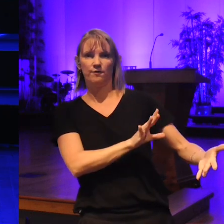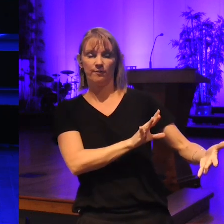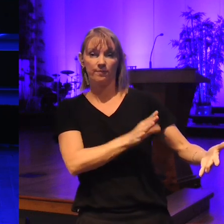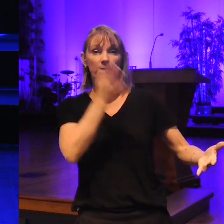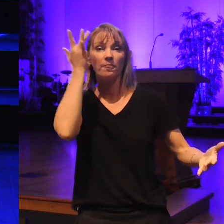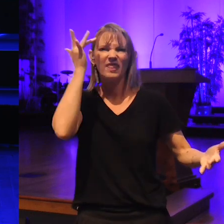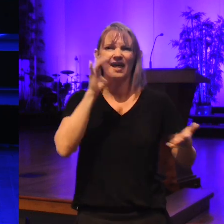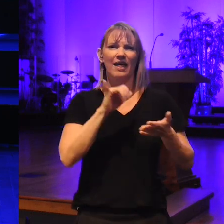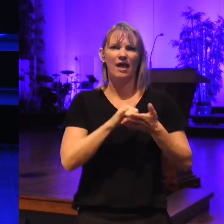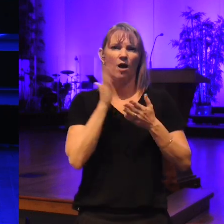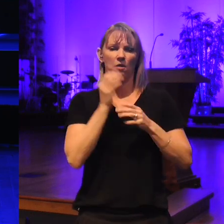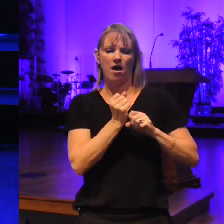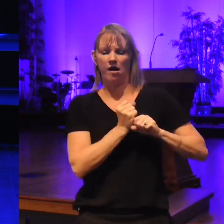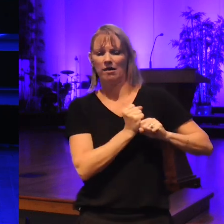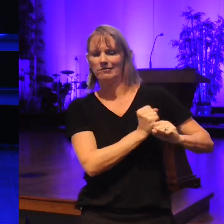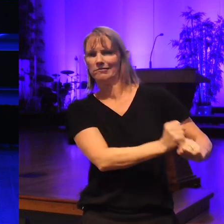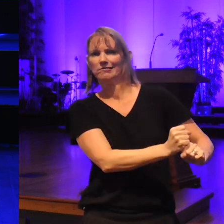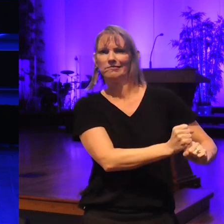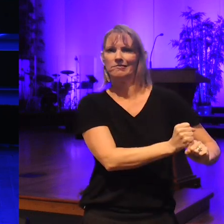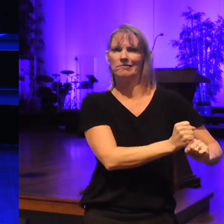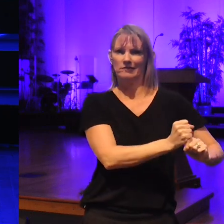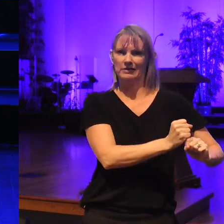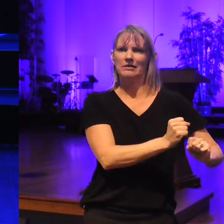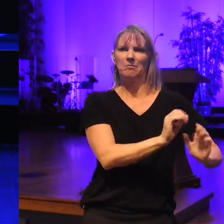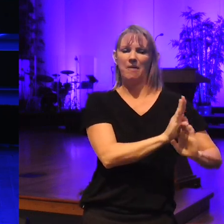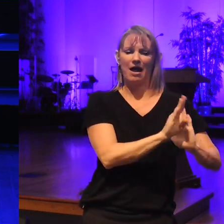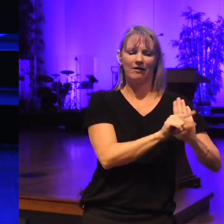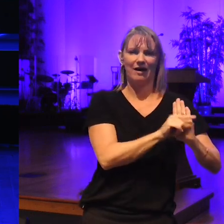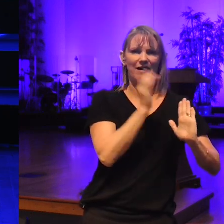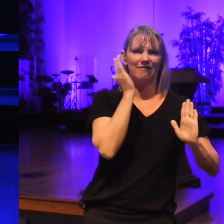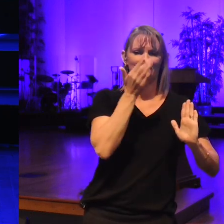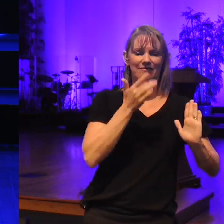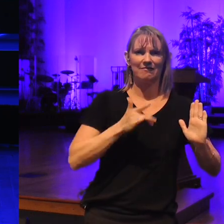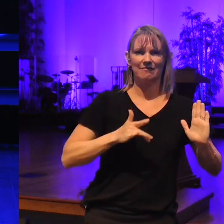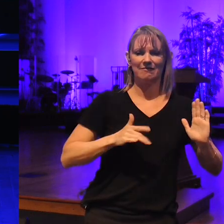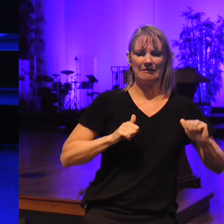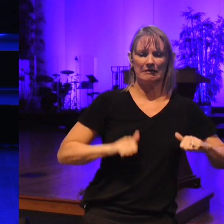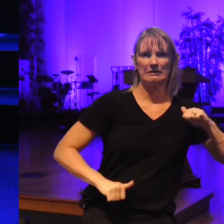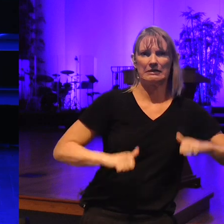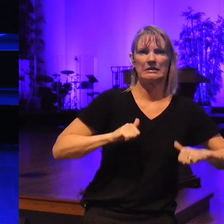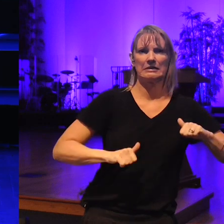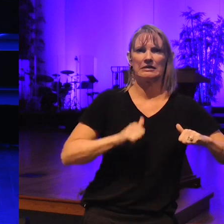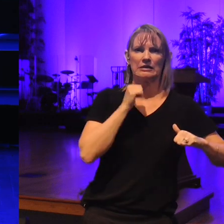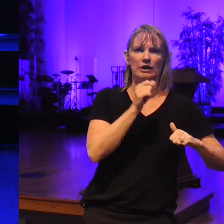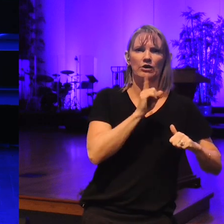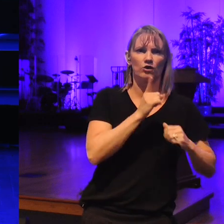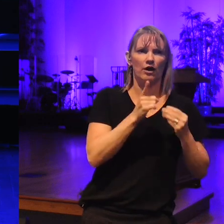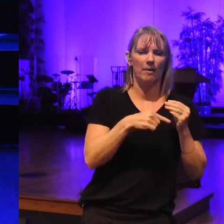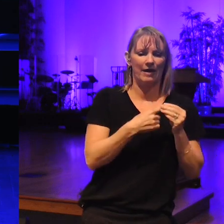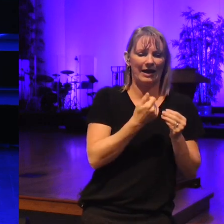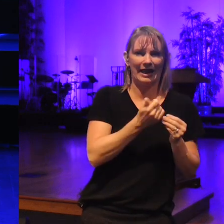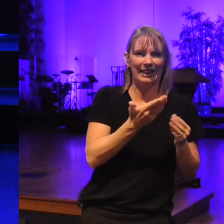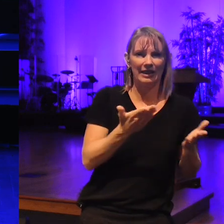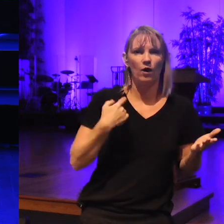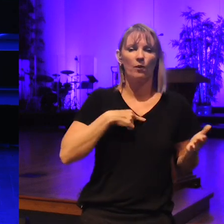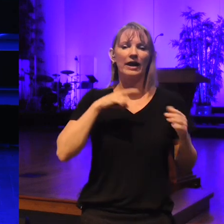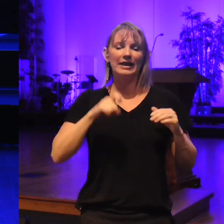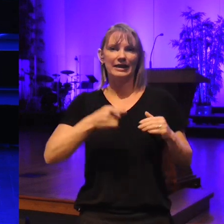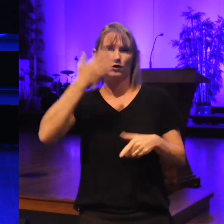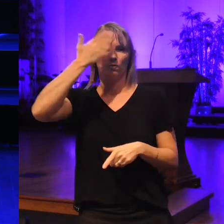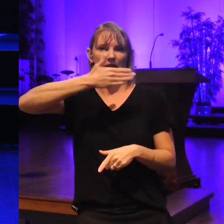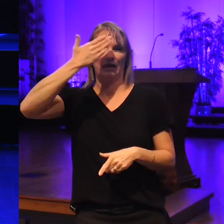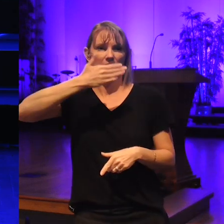Because it drags us into the background that feels uncertain about everything. We need to be in the